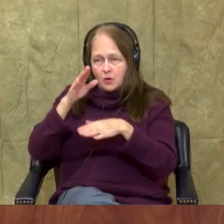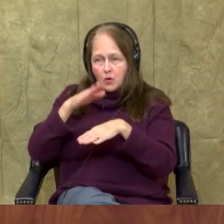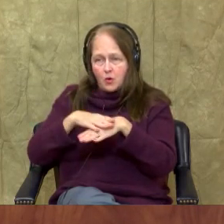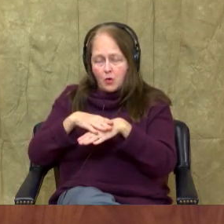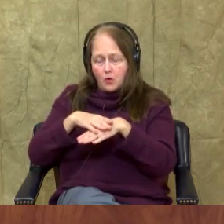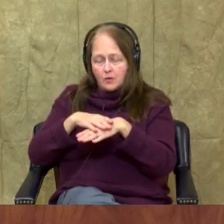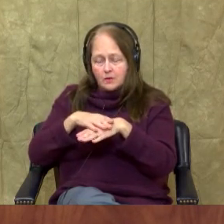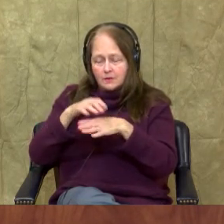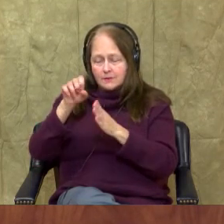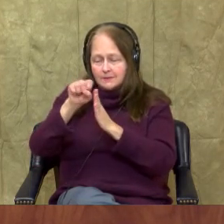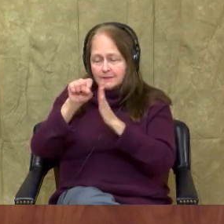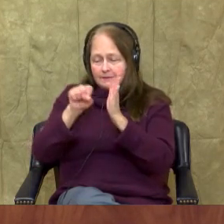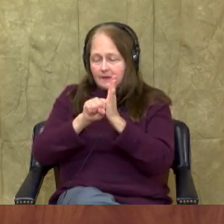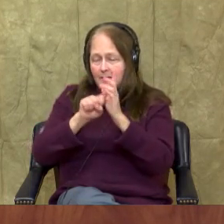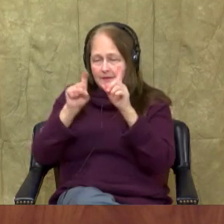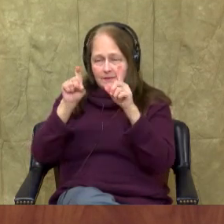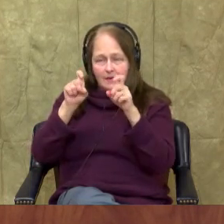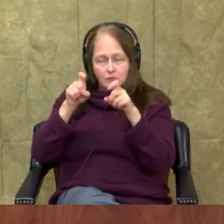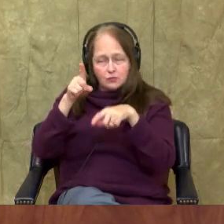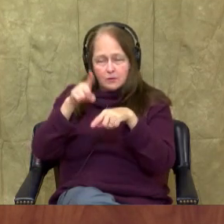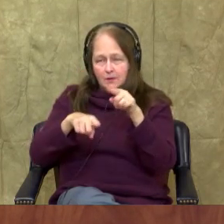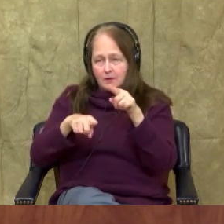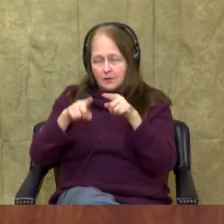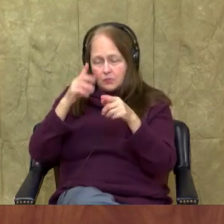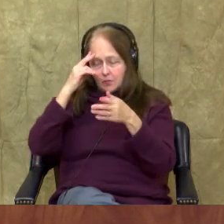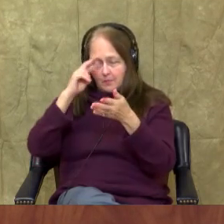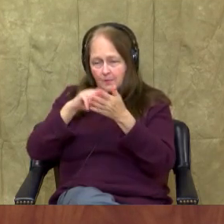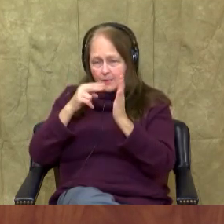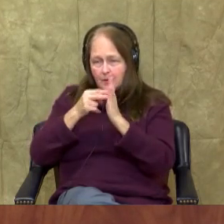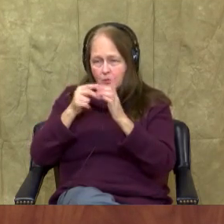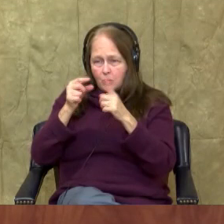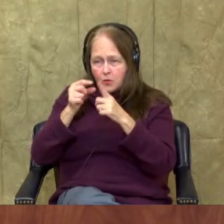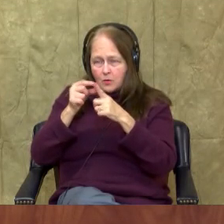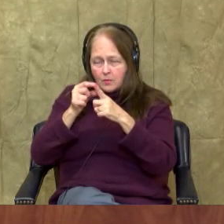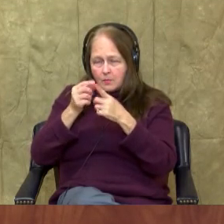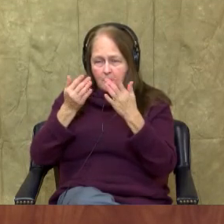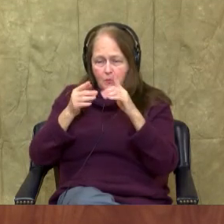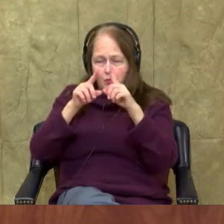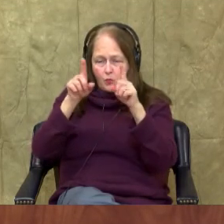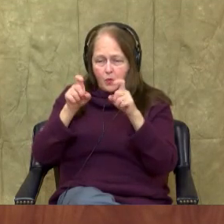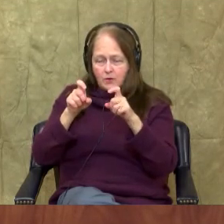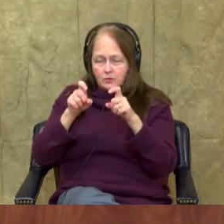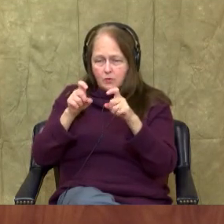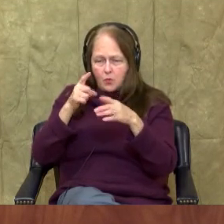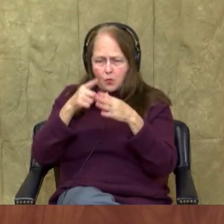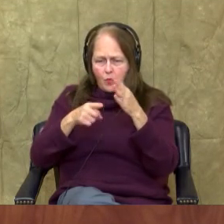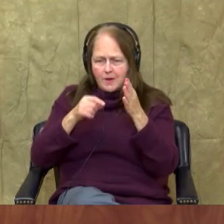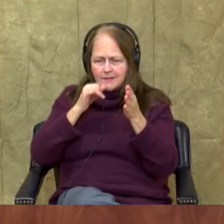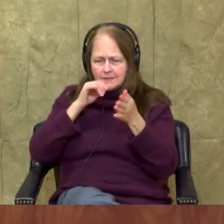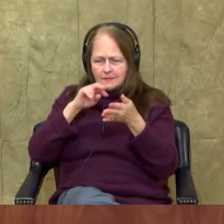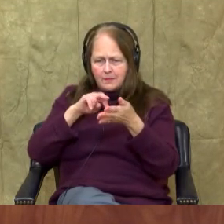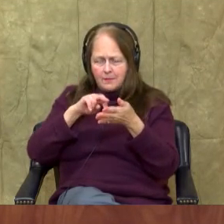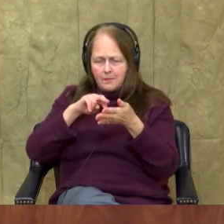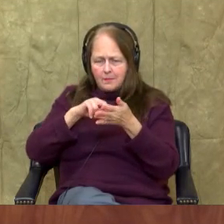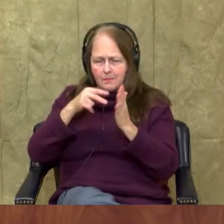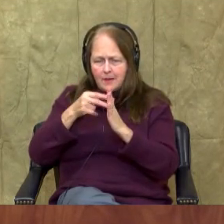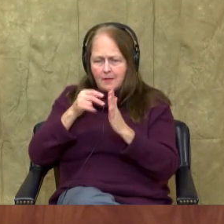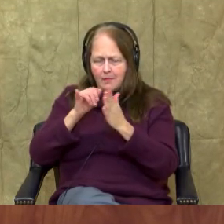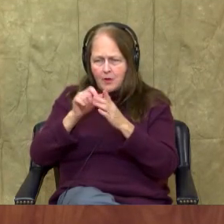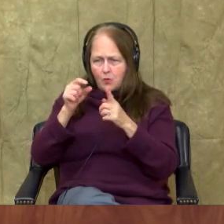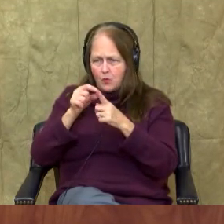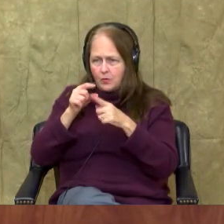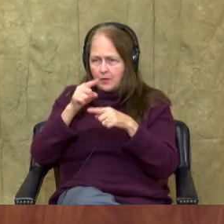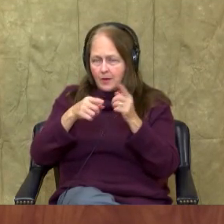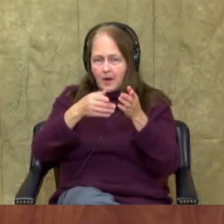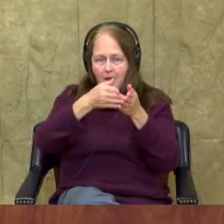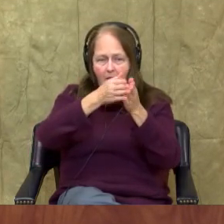state testing, you might not know the meaning of a word, or in fact, one of the questions might be, what is the meaning of this? You can't ask